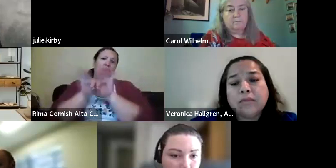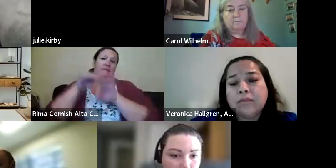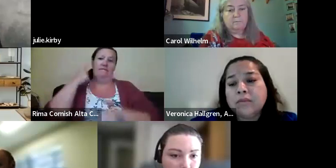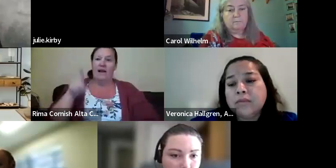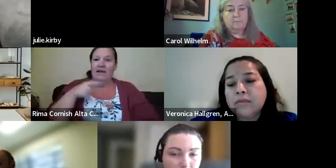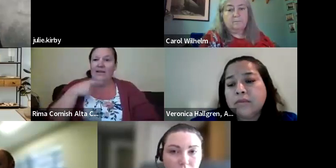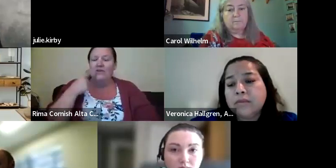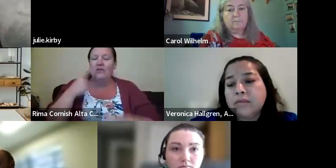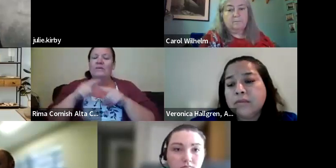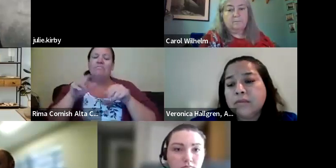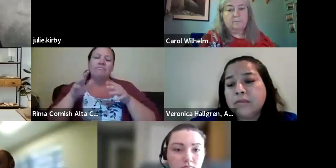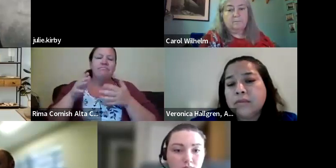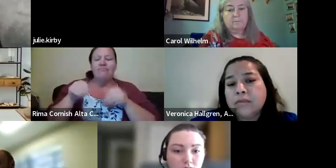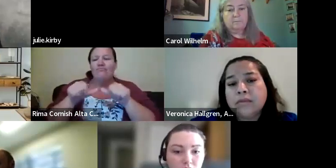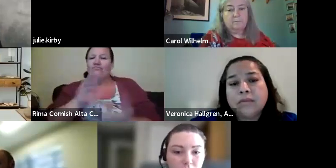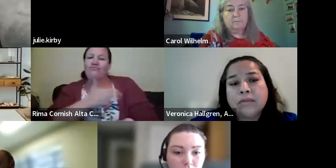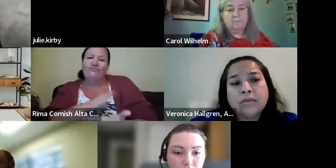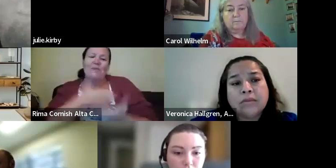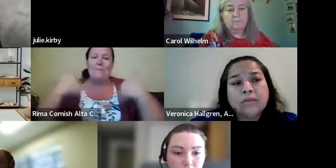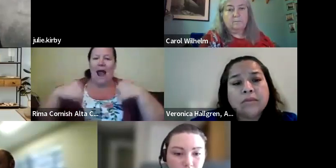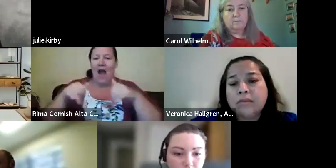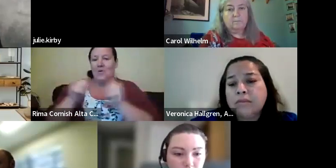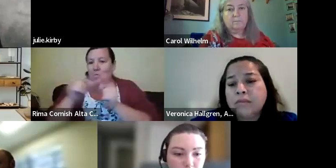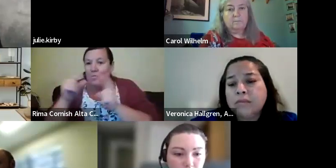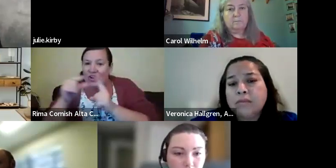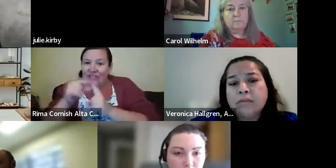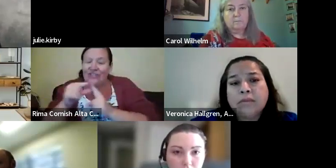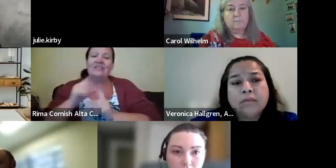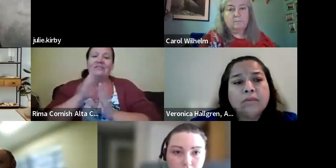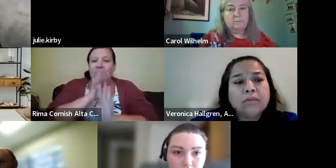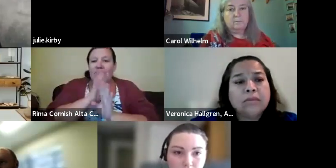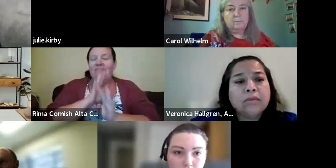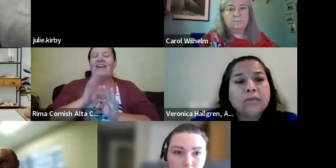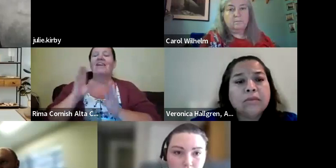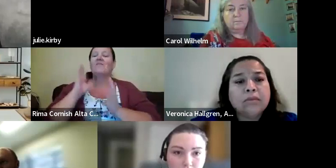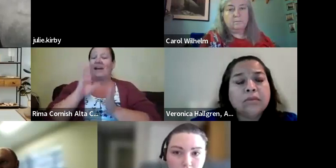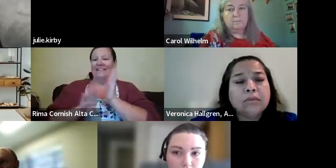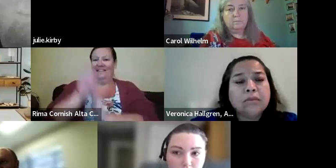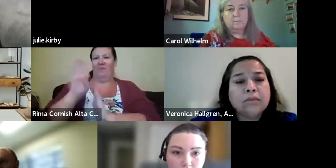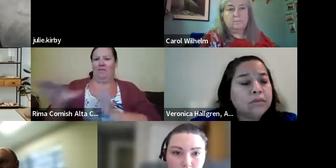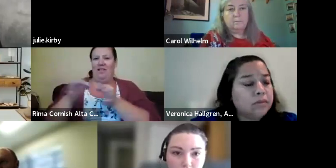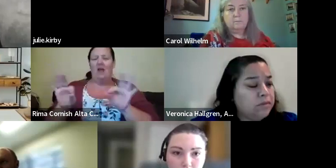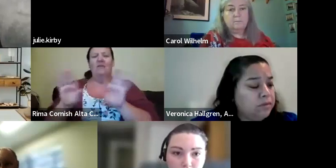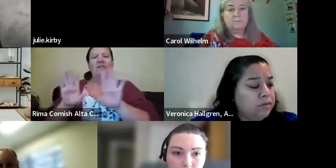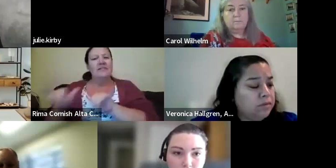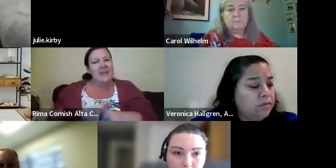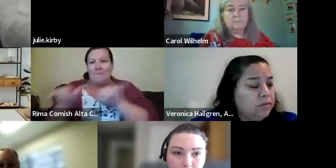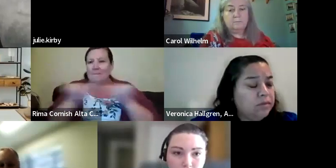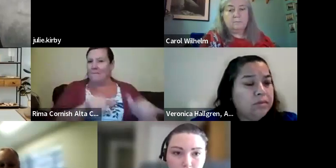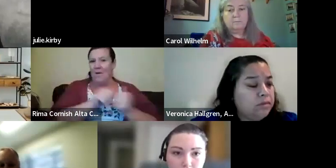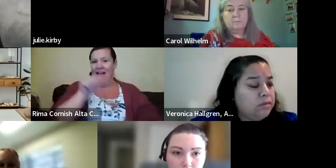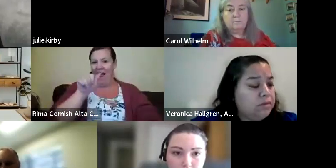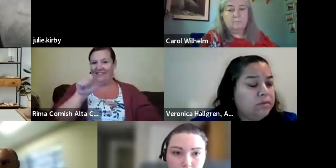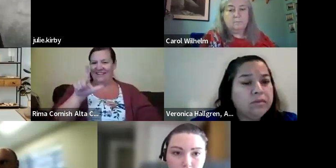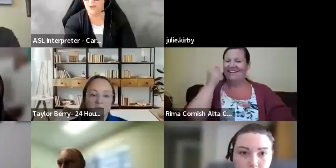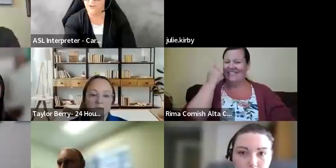rhyme really depend on your ability to hear the words and to play with words. And